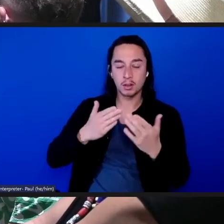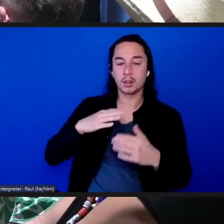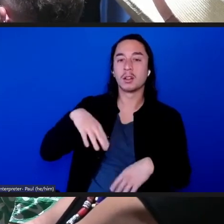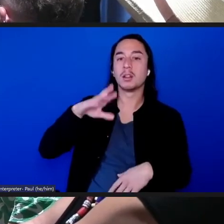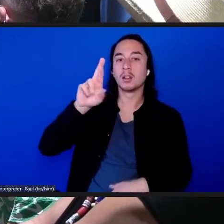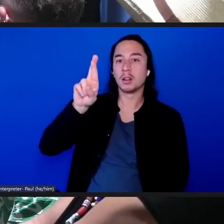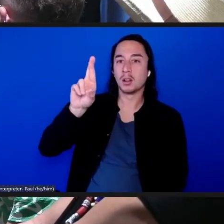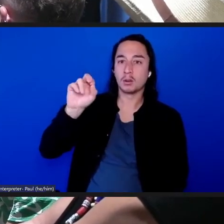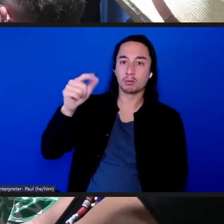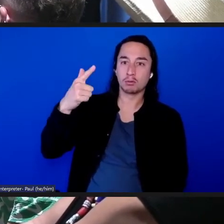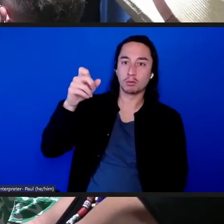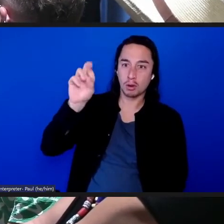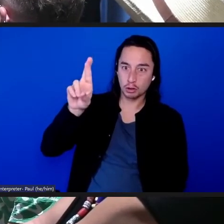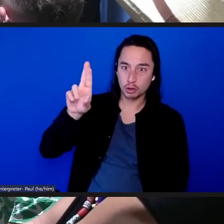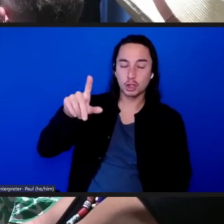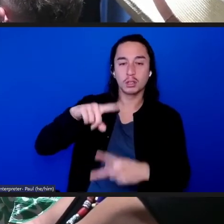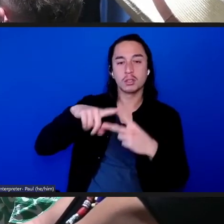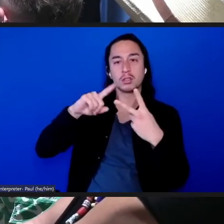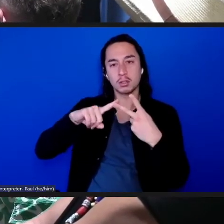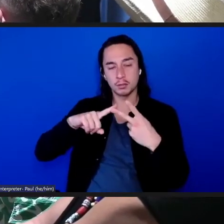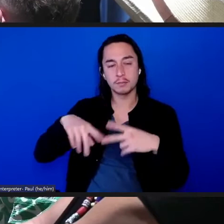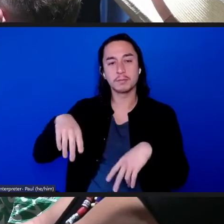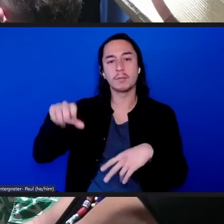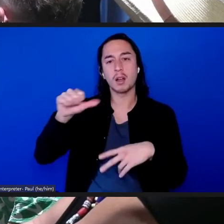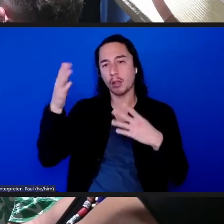brought Roger, thankfully.